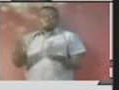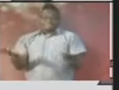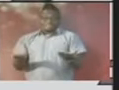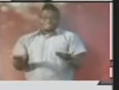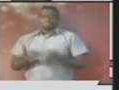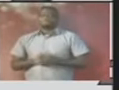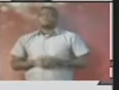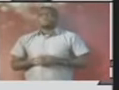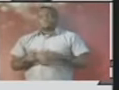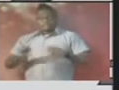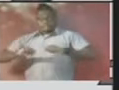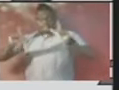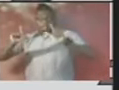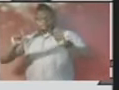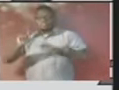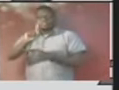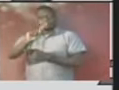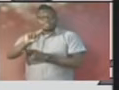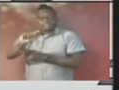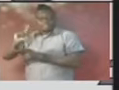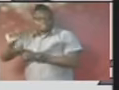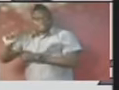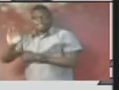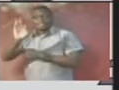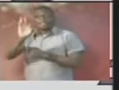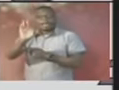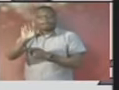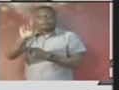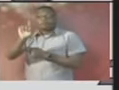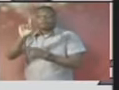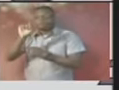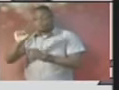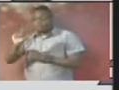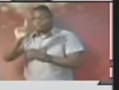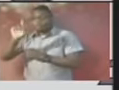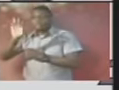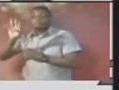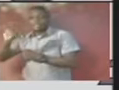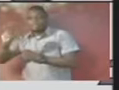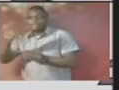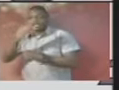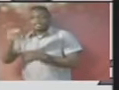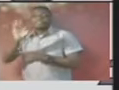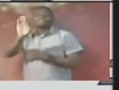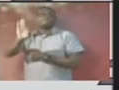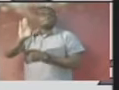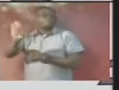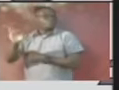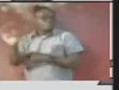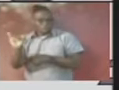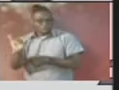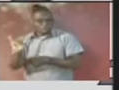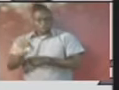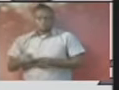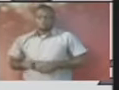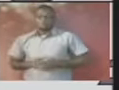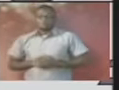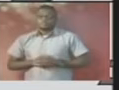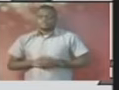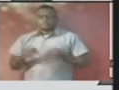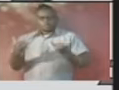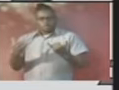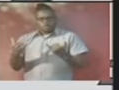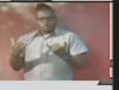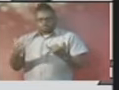live coverage on TTT, Talk City 91.1 FM, and on Facebook at TTT Live Online. We go now to Al